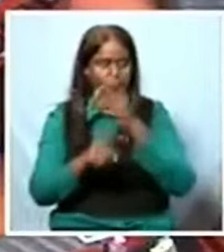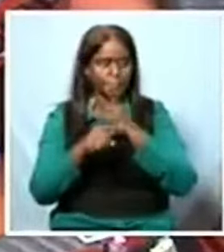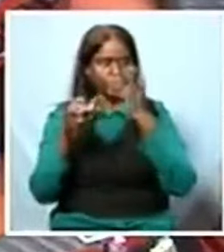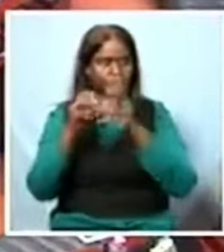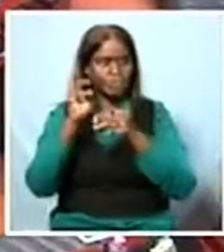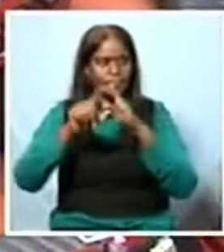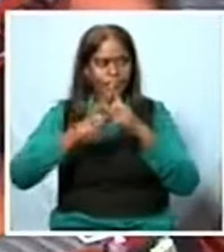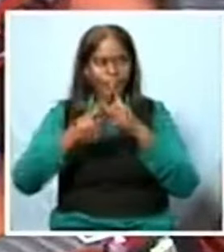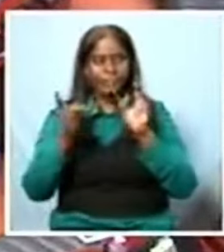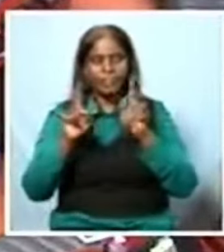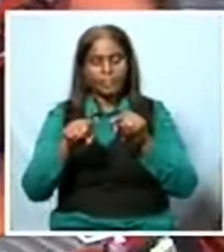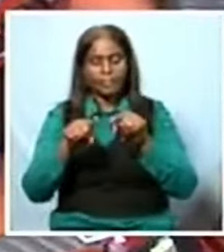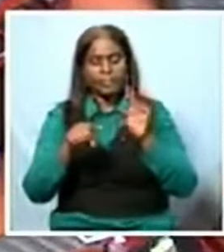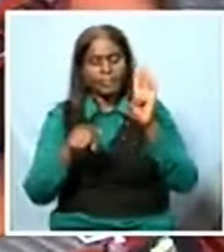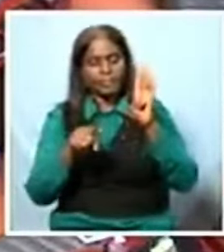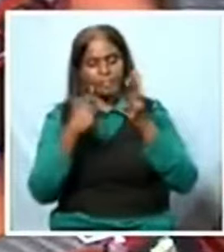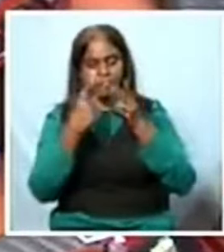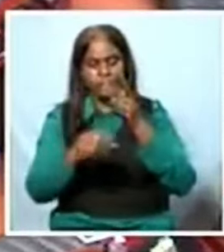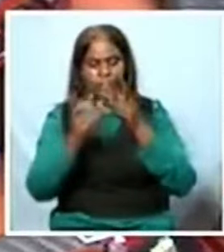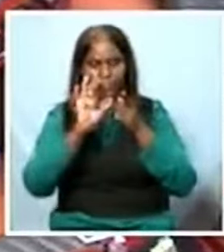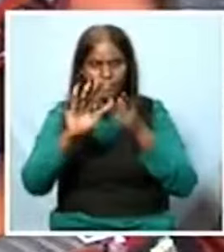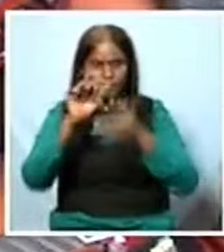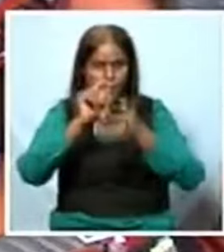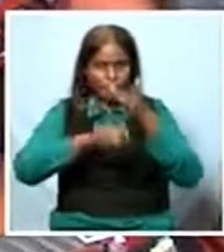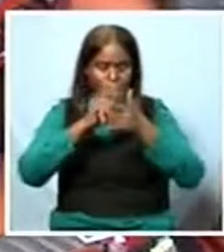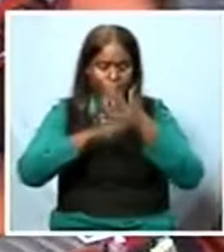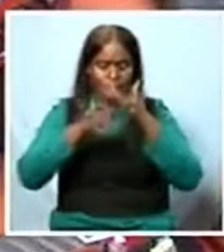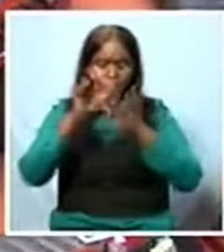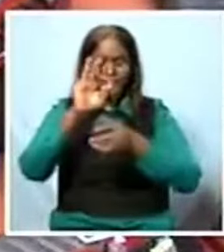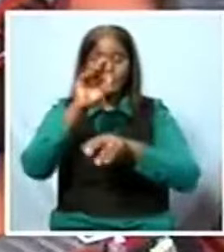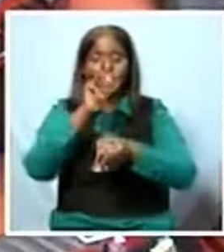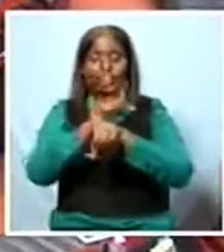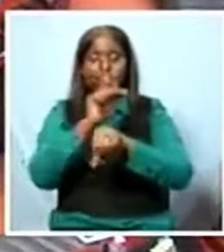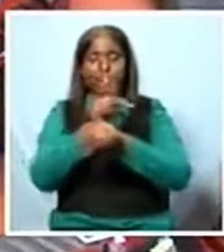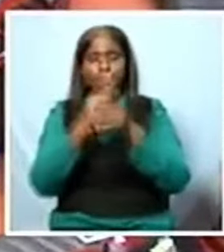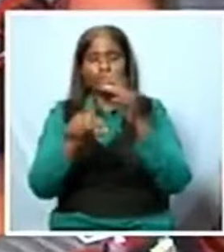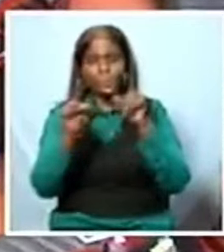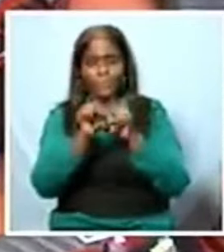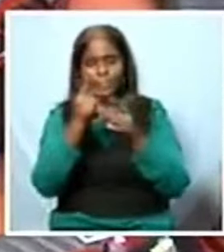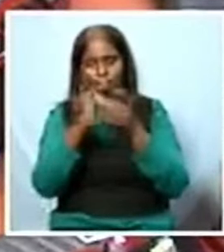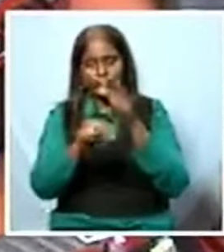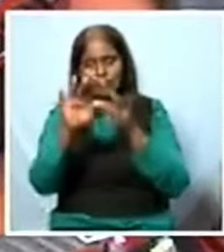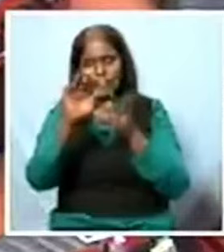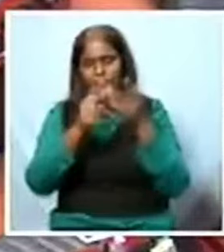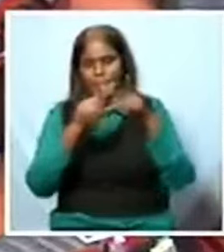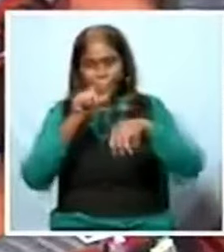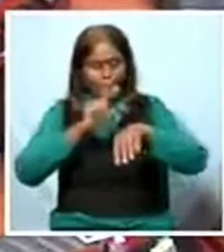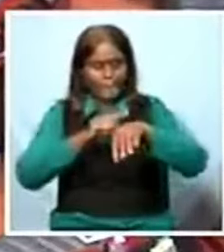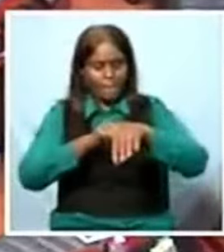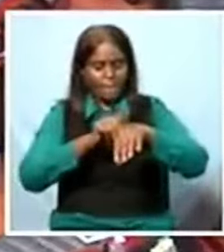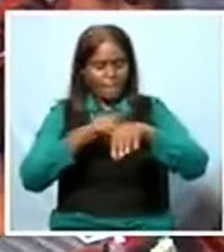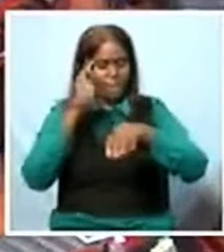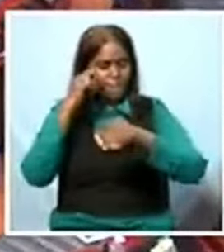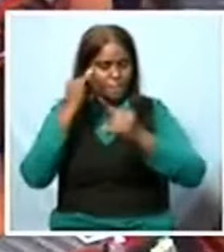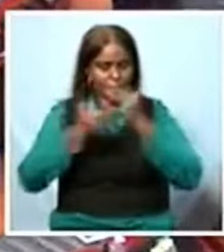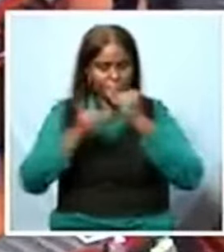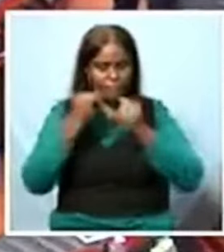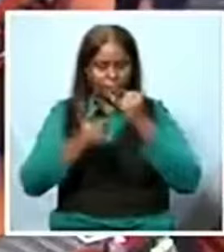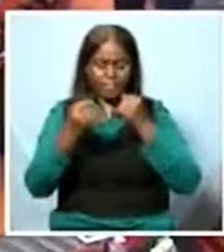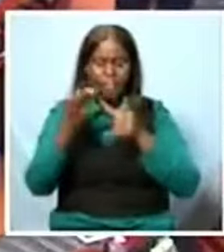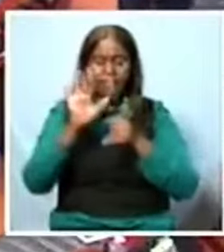will commence. B, what the estimated cost of the project is, and what the estimated time frame for the completion